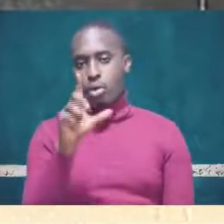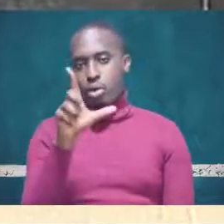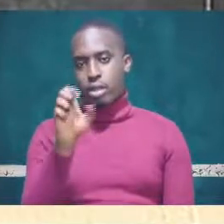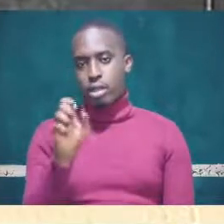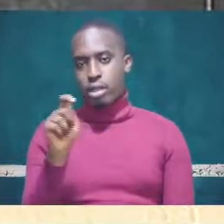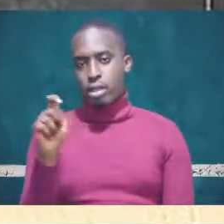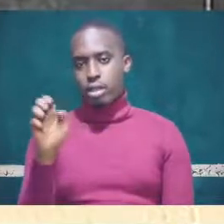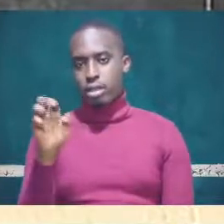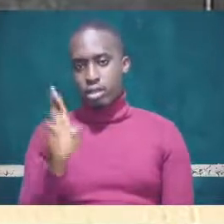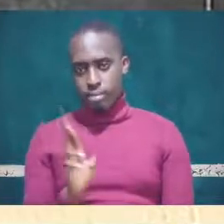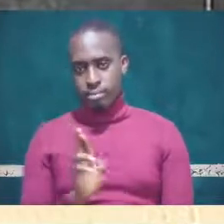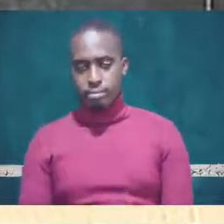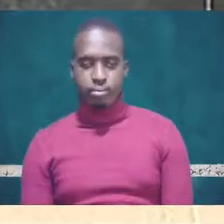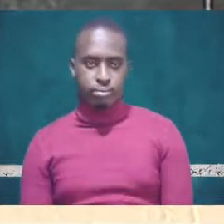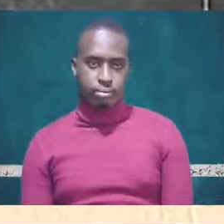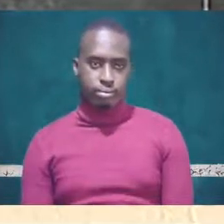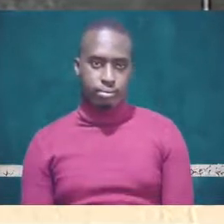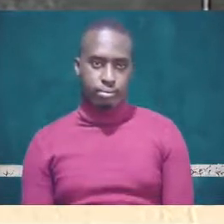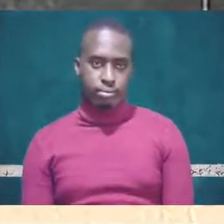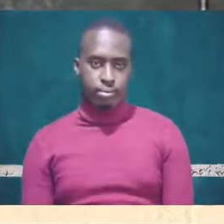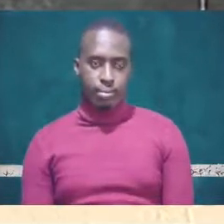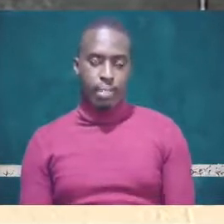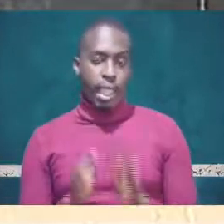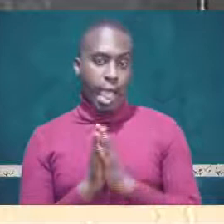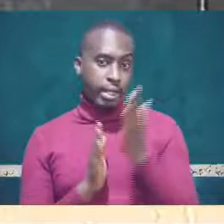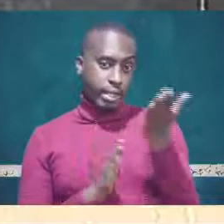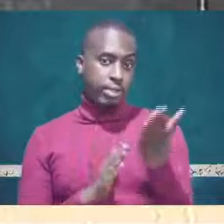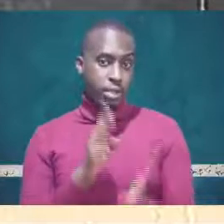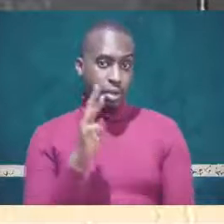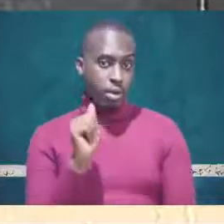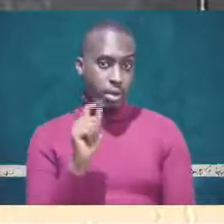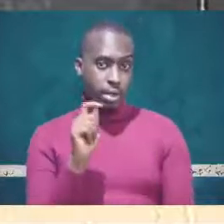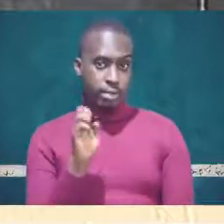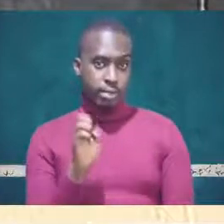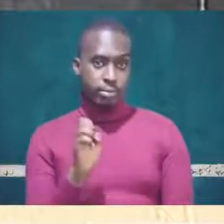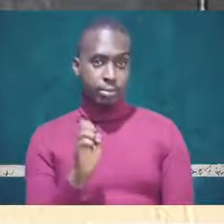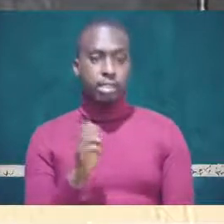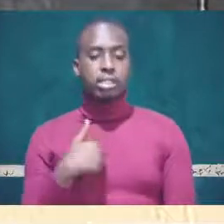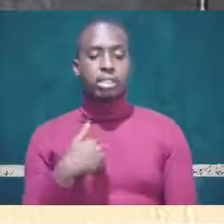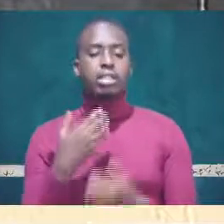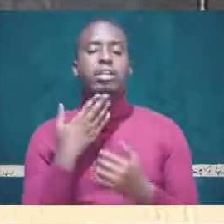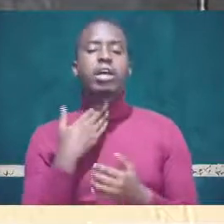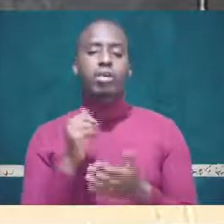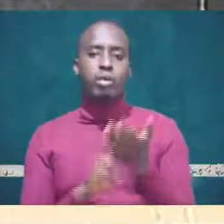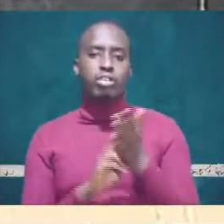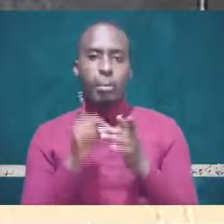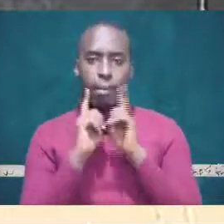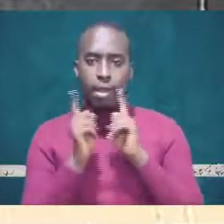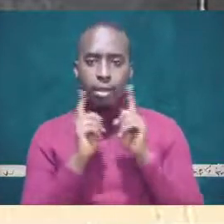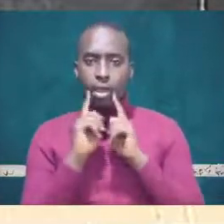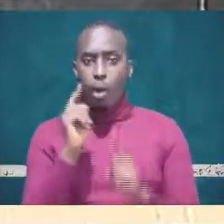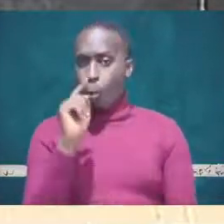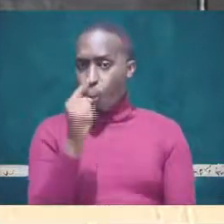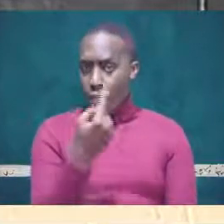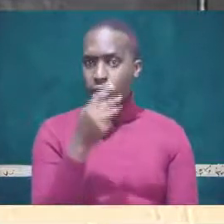That is a watt. And this watt, me, I like using colors. 1